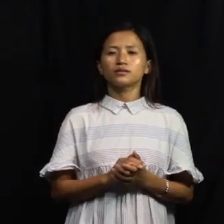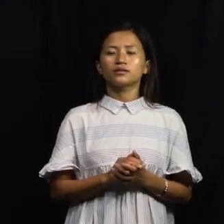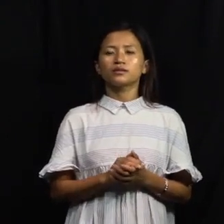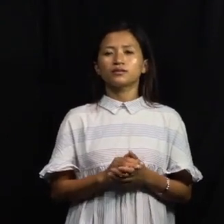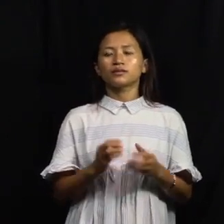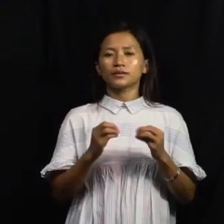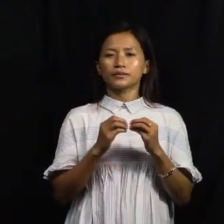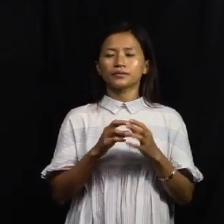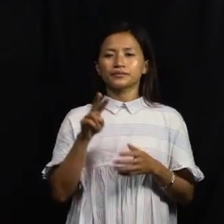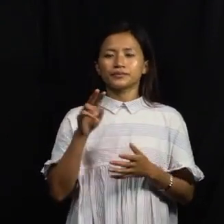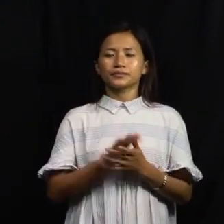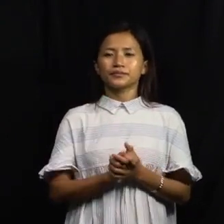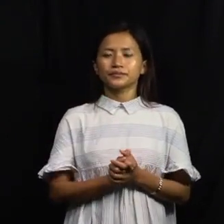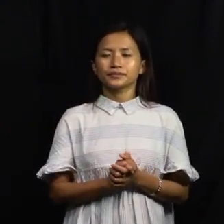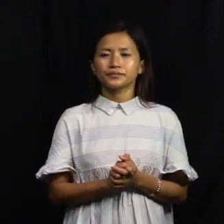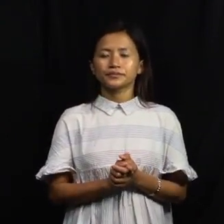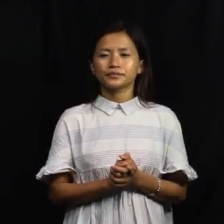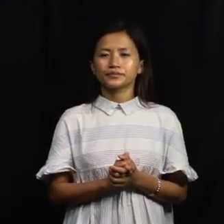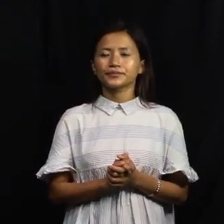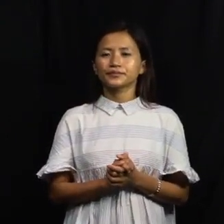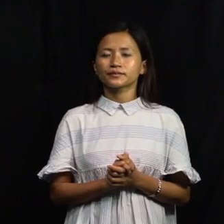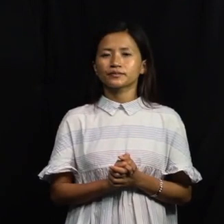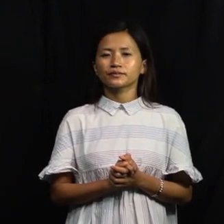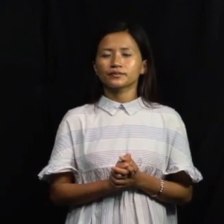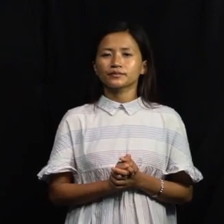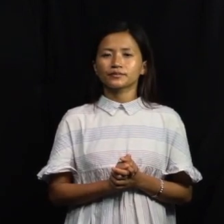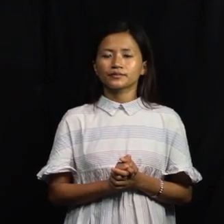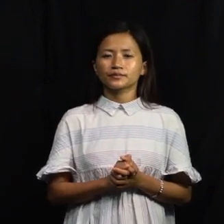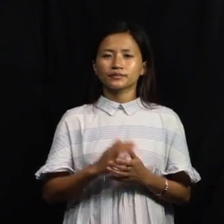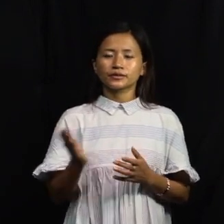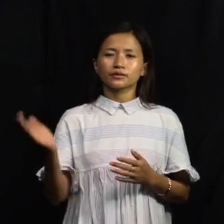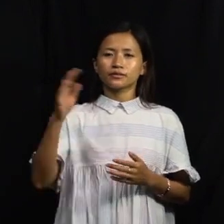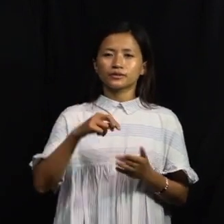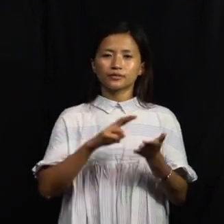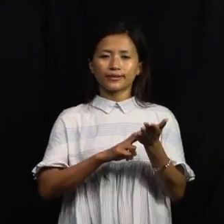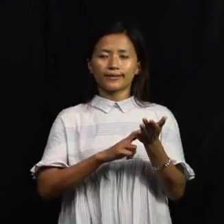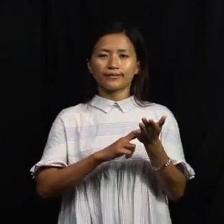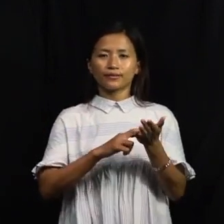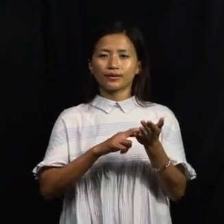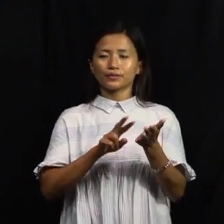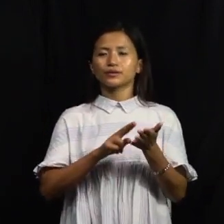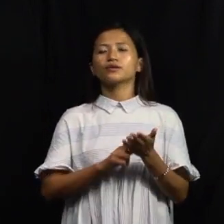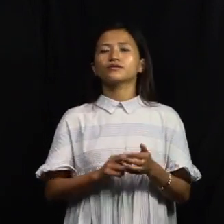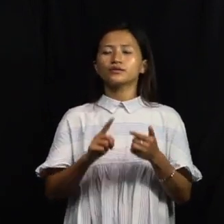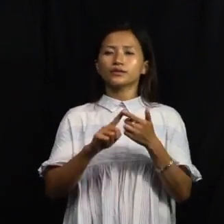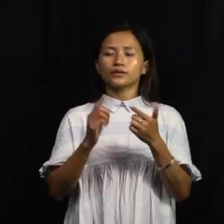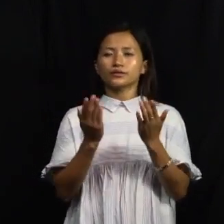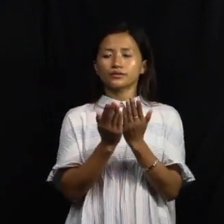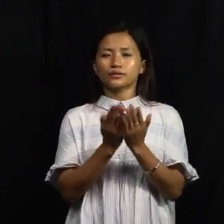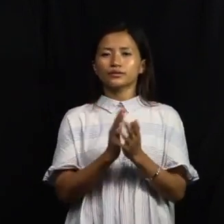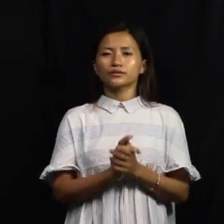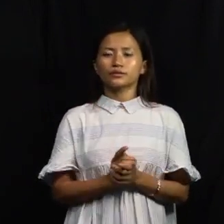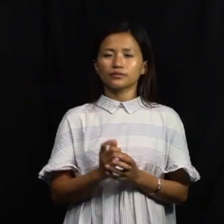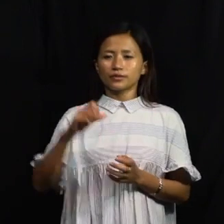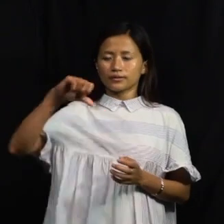the broad meaning of education. Okay, now coming to the nature of education. In the textbook, they have given